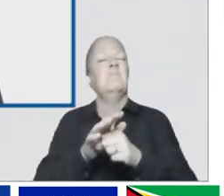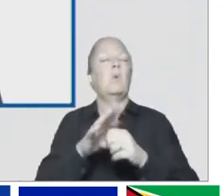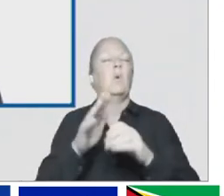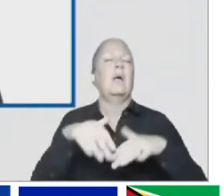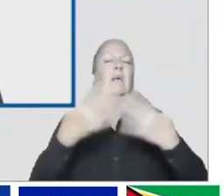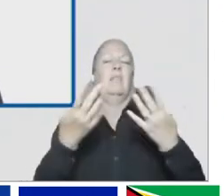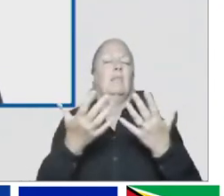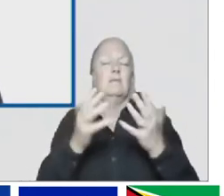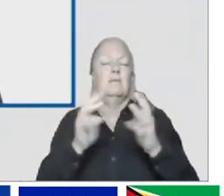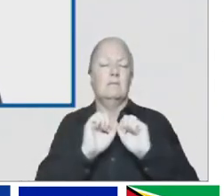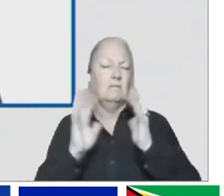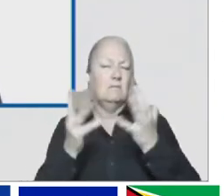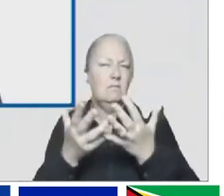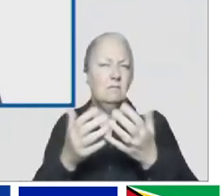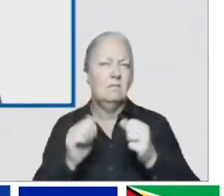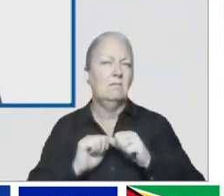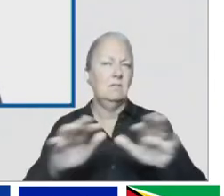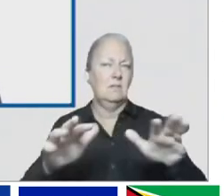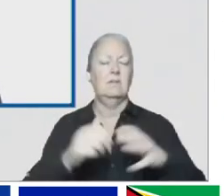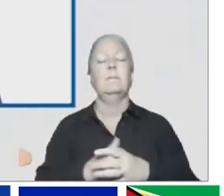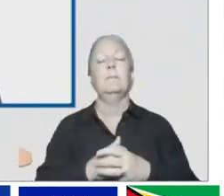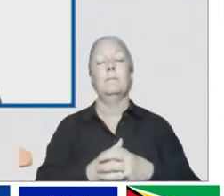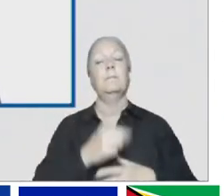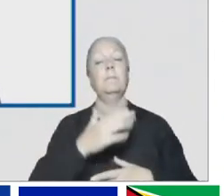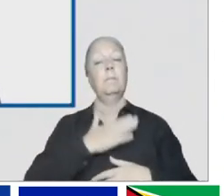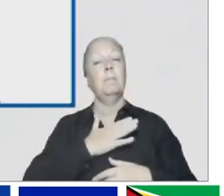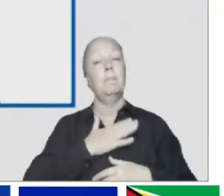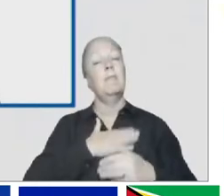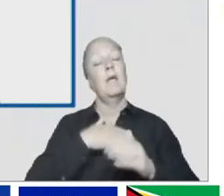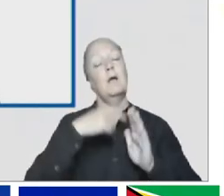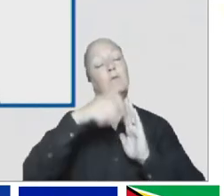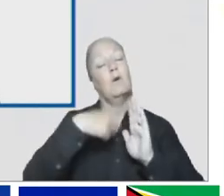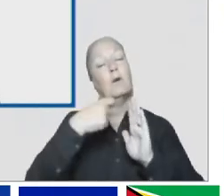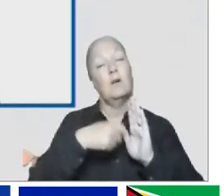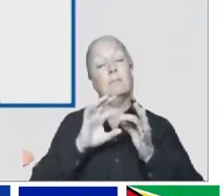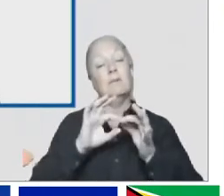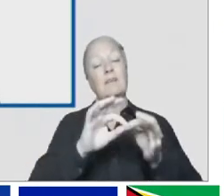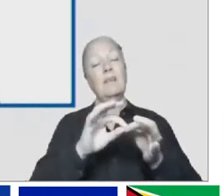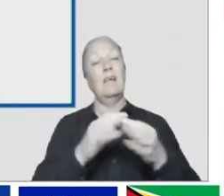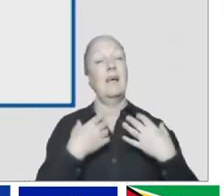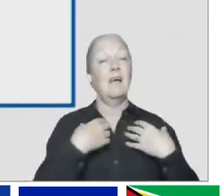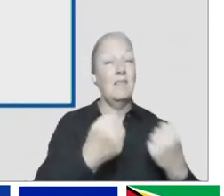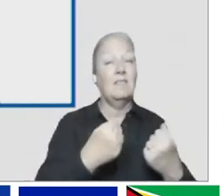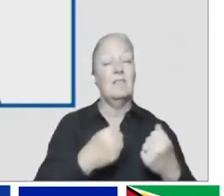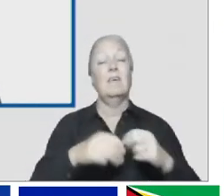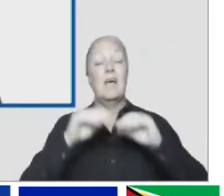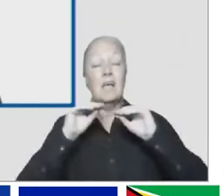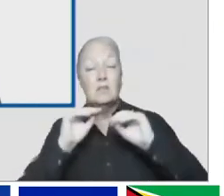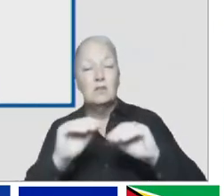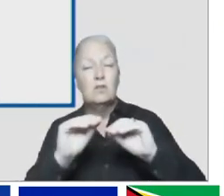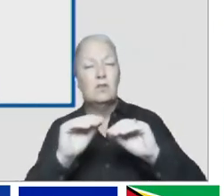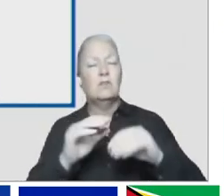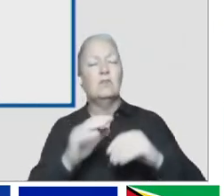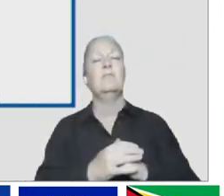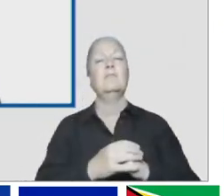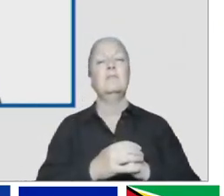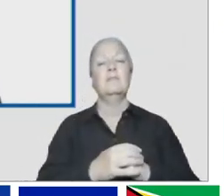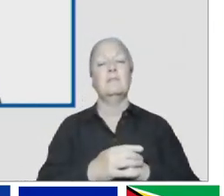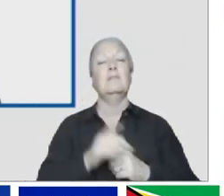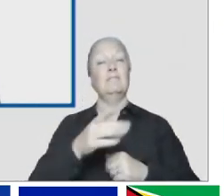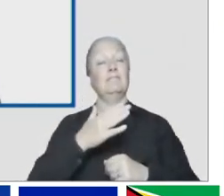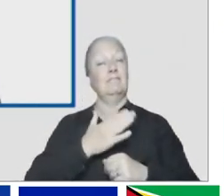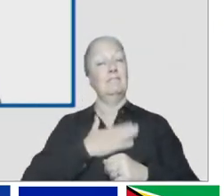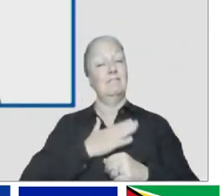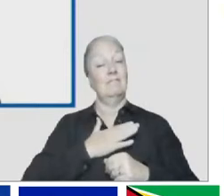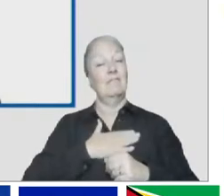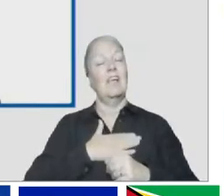our program of advancement through health and education, what we call our PATH program. And that's our conditional cash transfer program, which